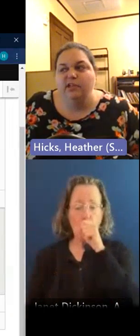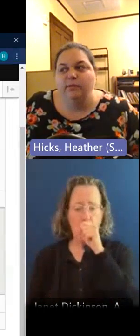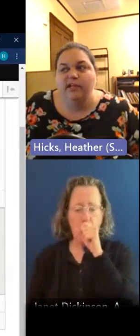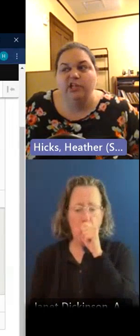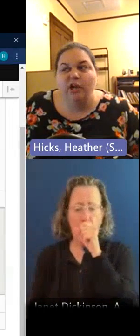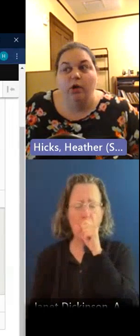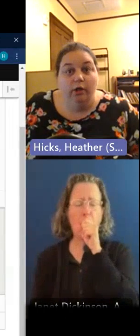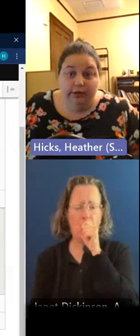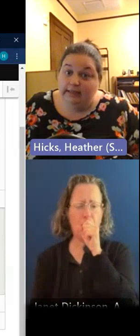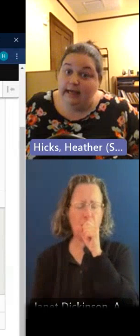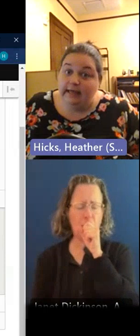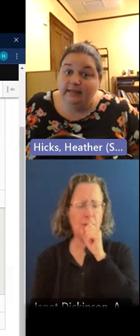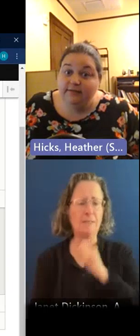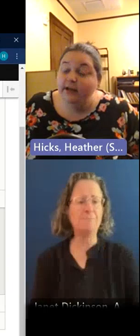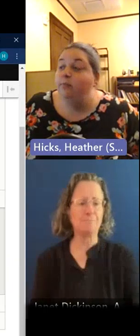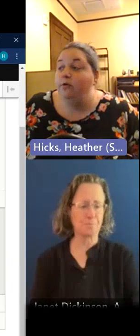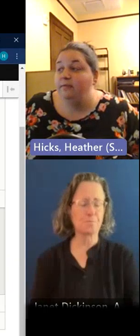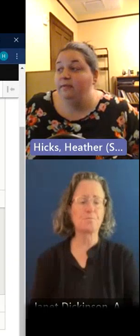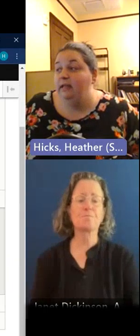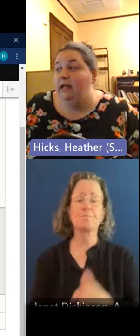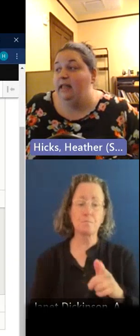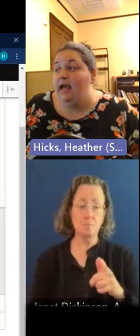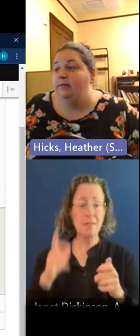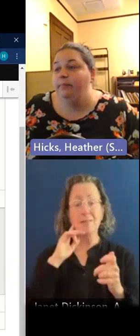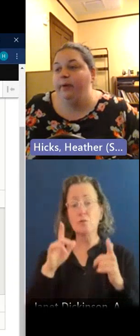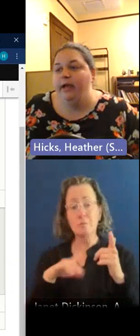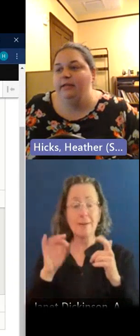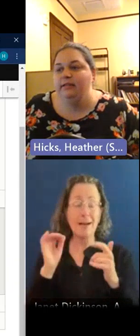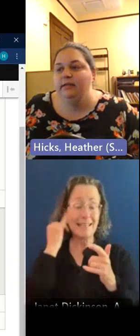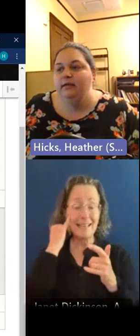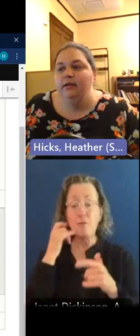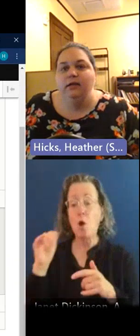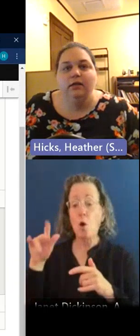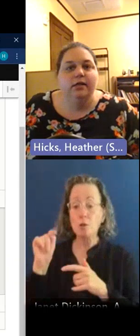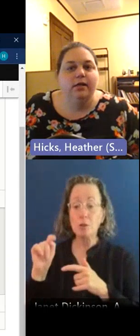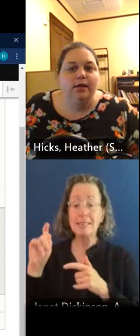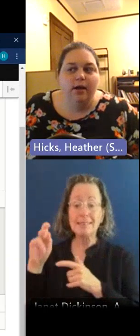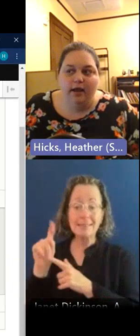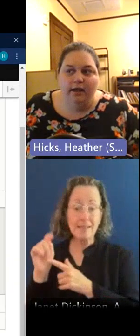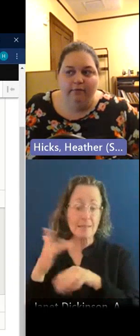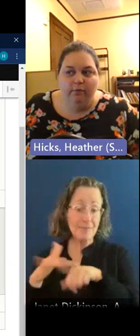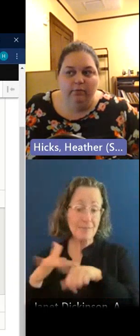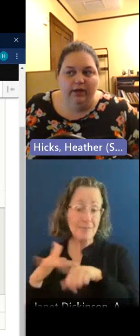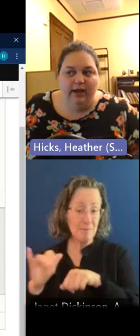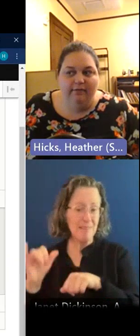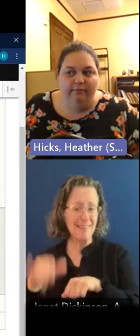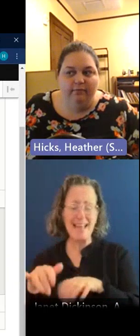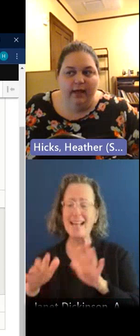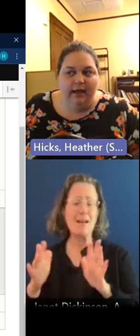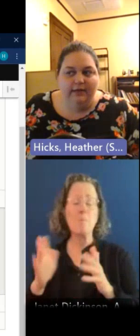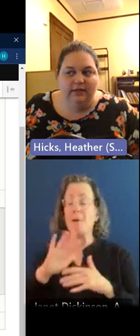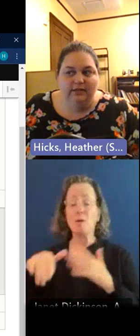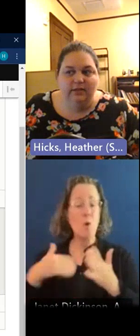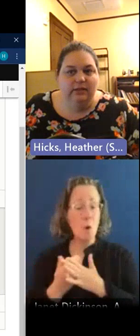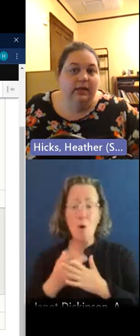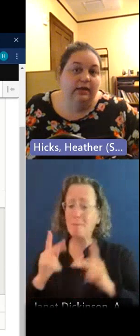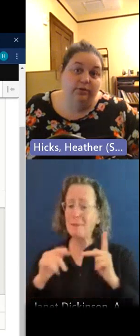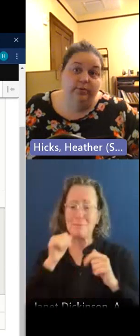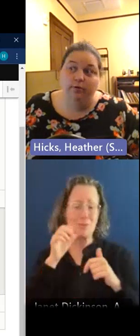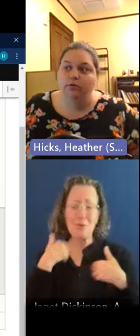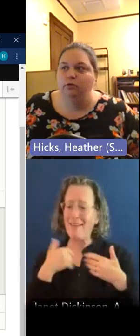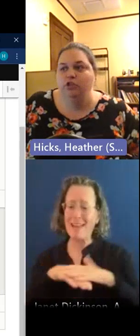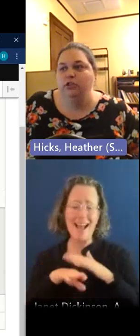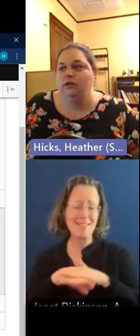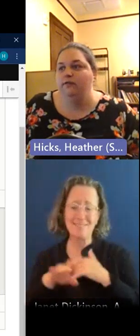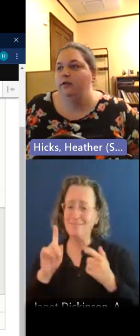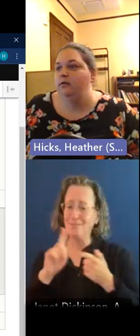That's always a good way to check what alternate text is available or something like that, but not everyone would have access to the